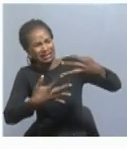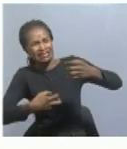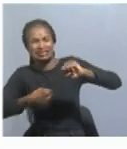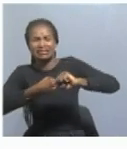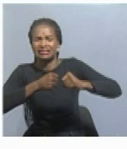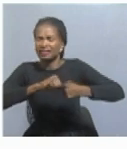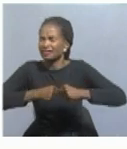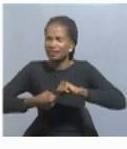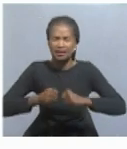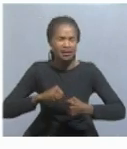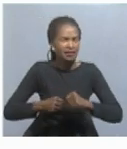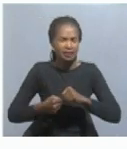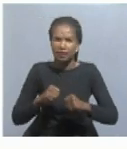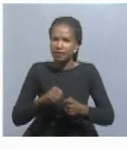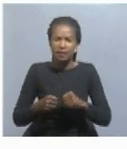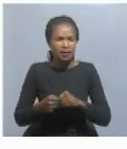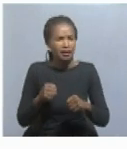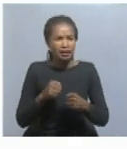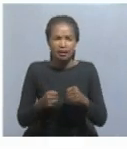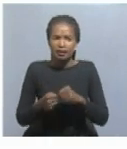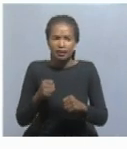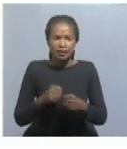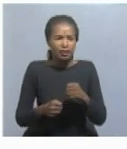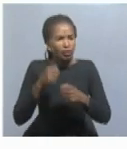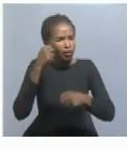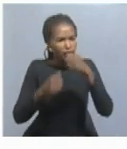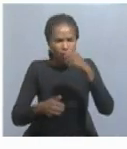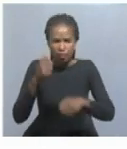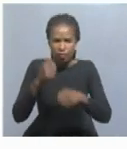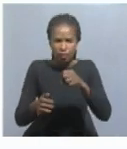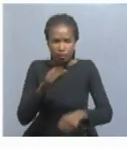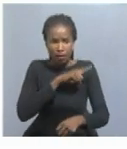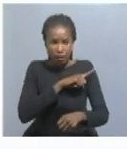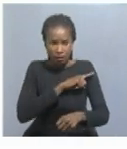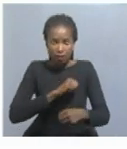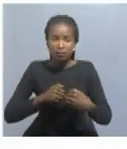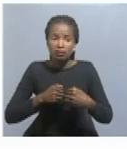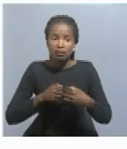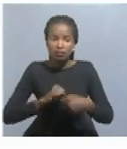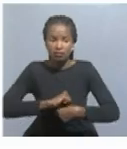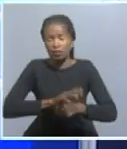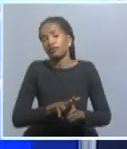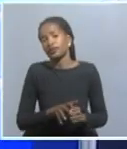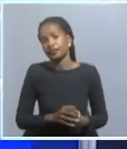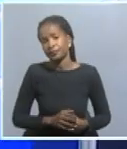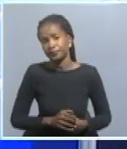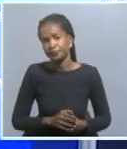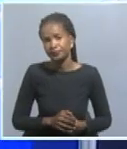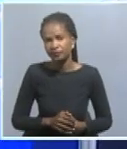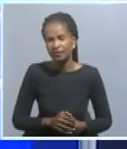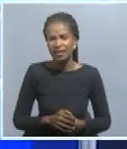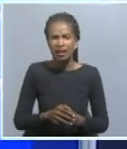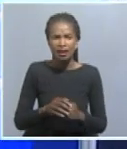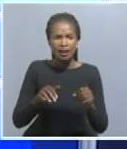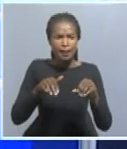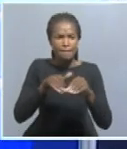and factors of our economy that are affected by this pandemic. Going forward, how do you foresee the member